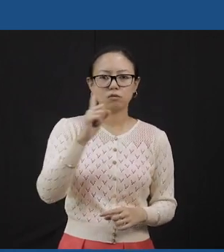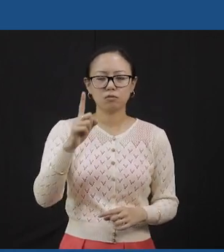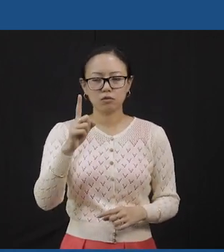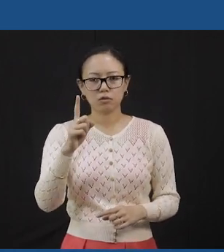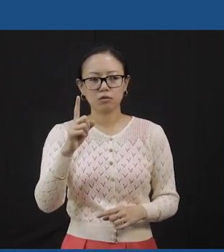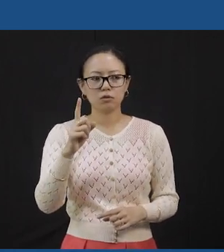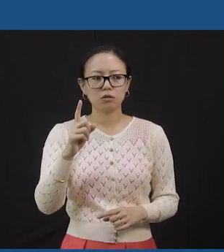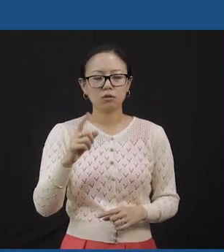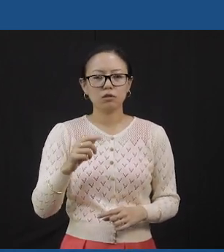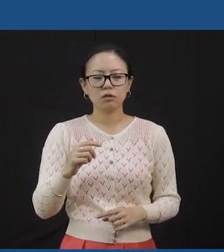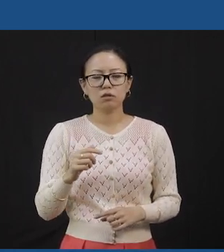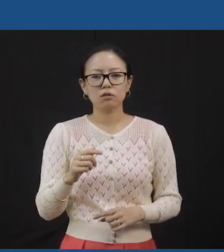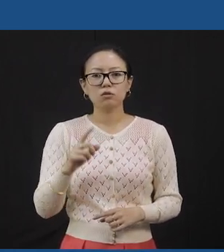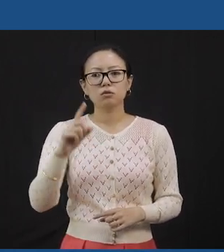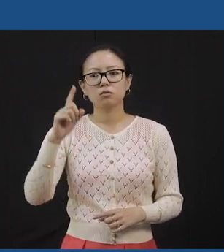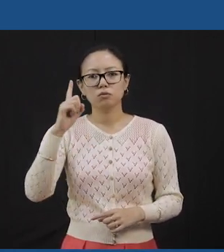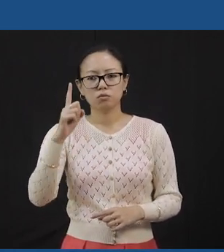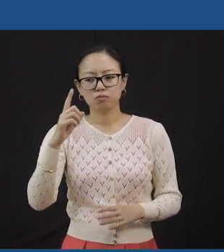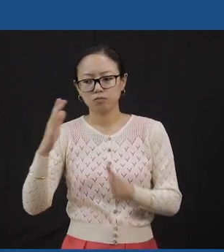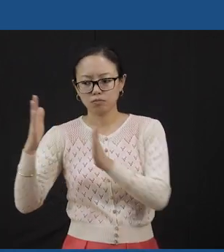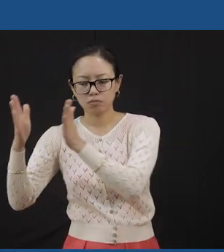place.